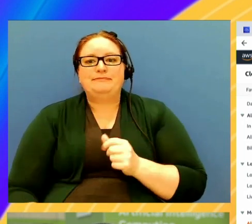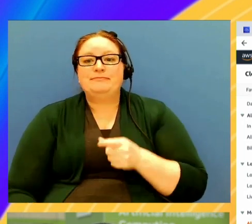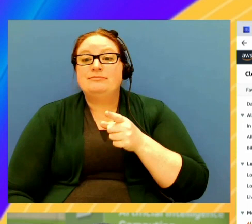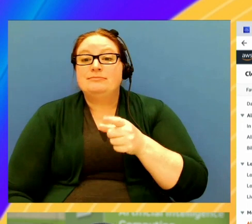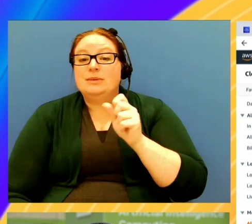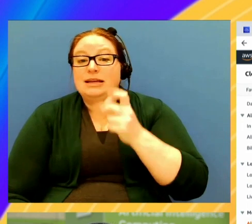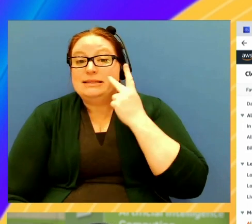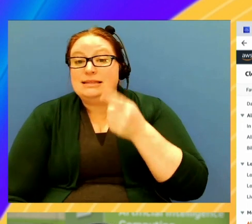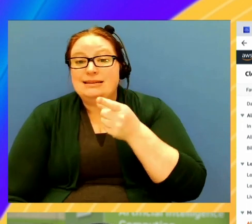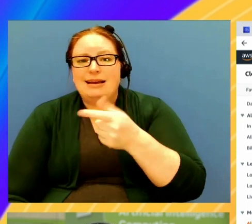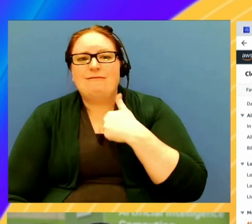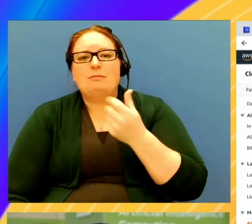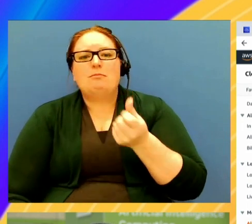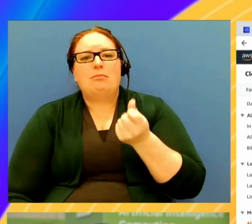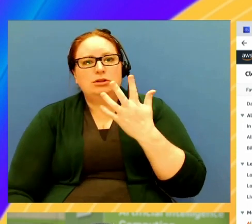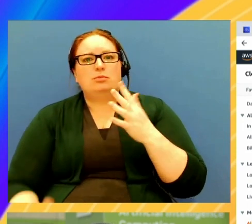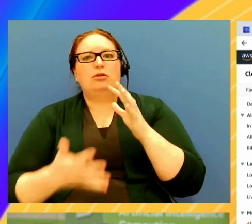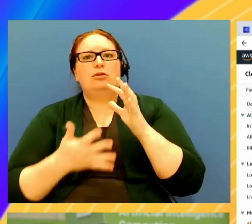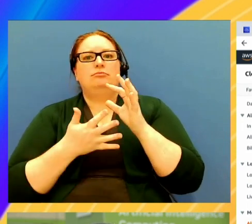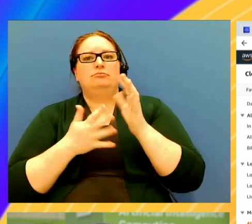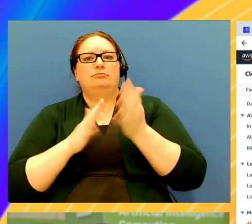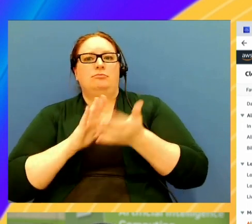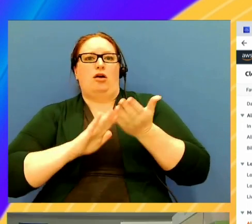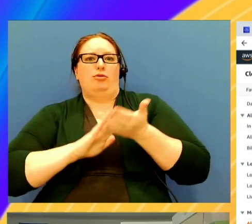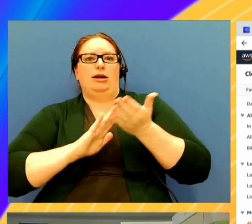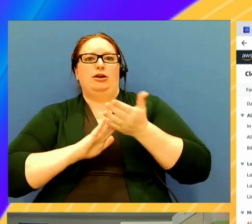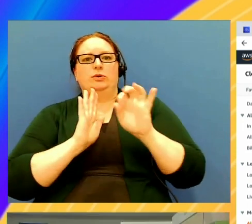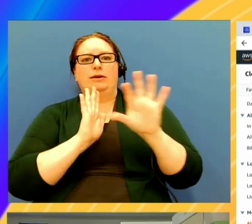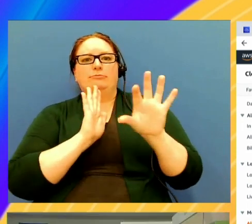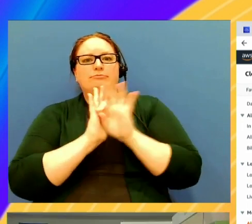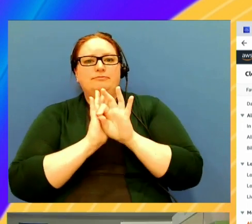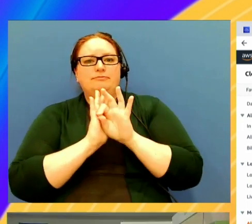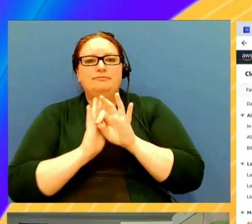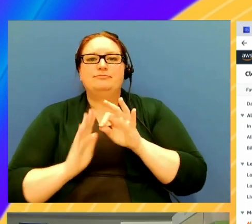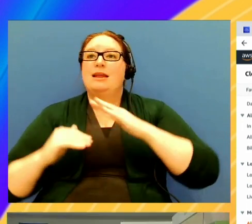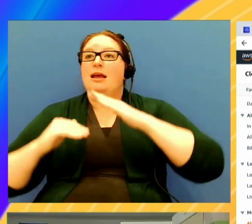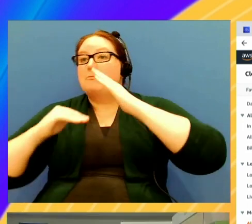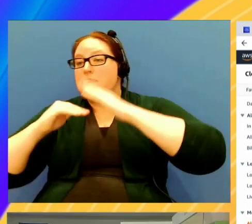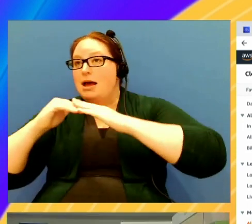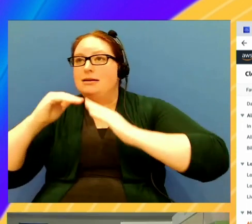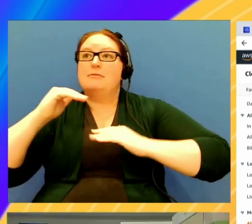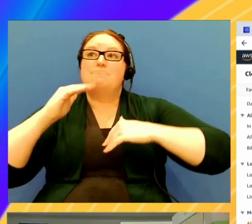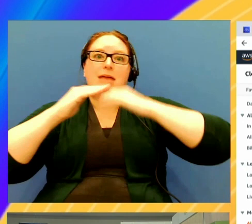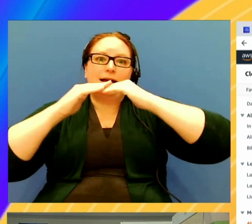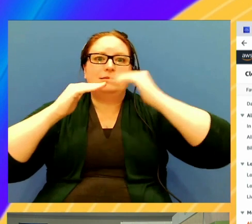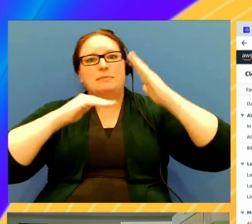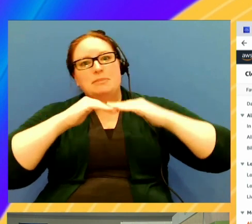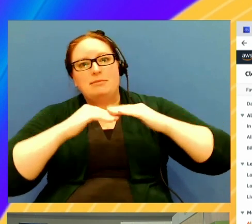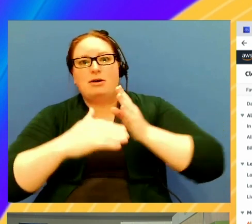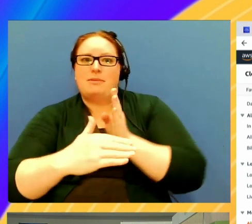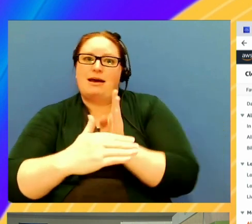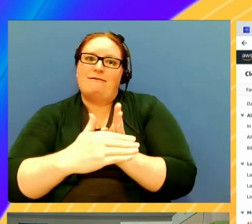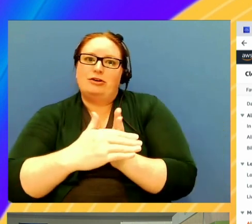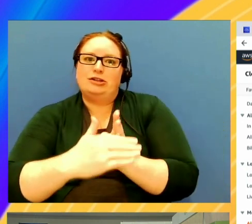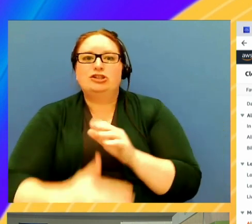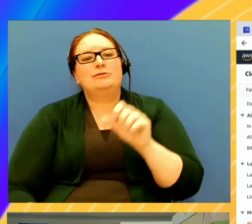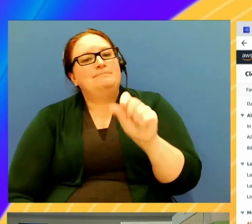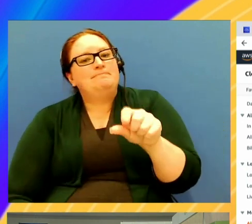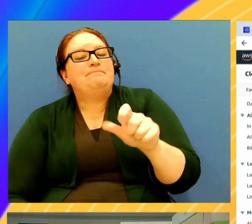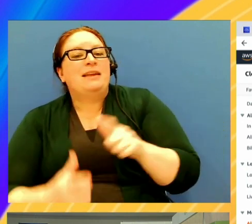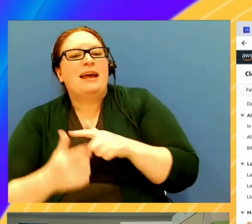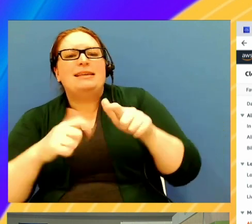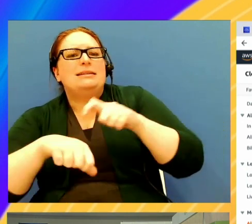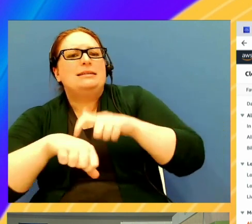see, there are multiple operators that you can play with. Maximum, minimum, average, yeah. Exactly. And then you have the time duration,